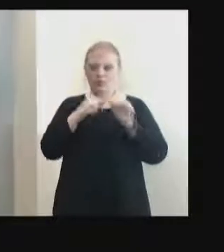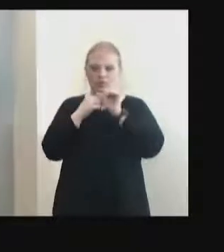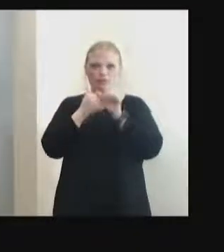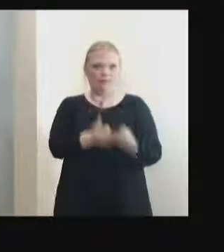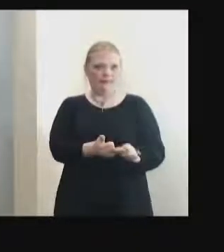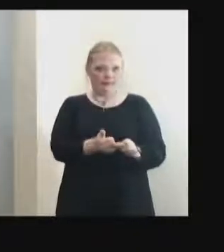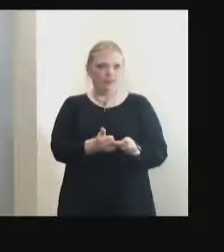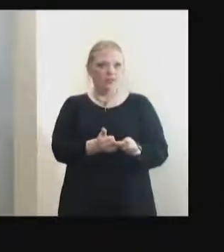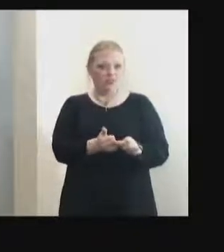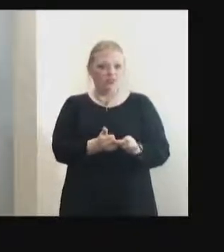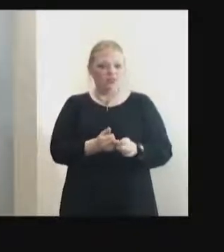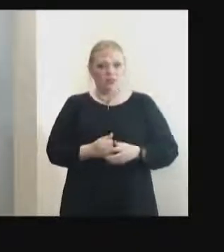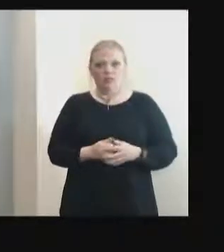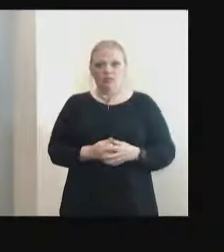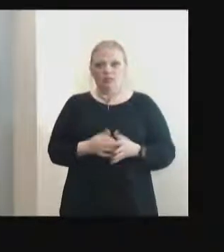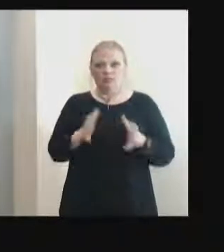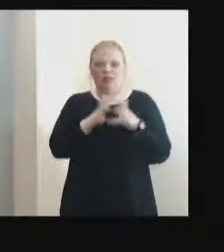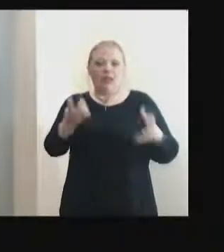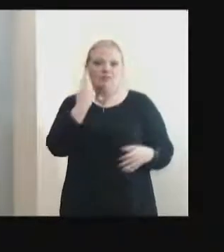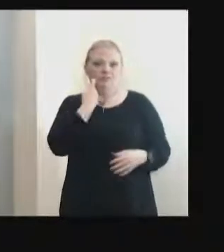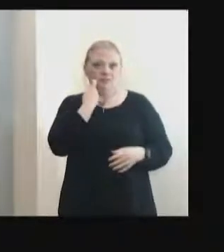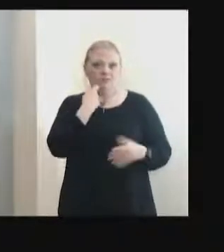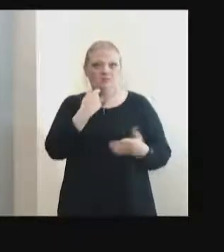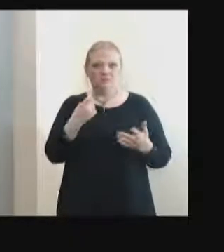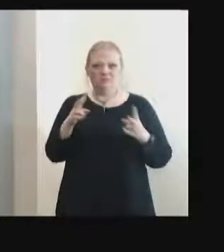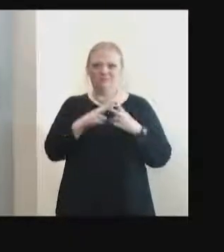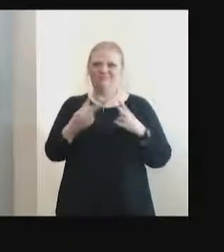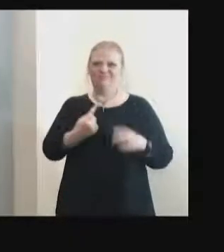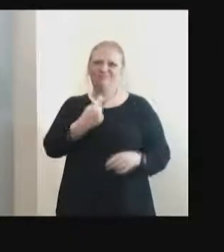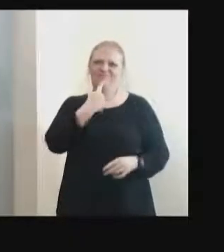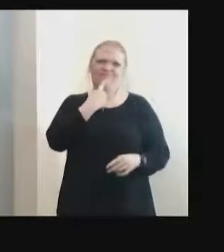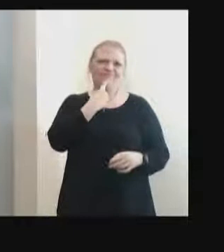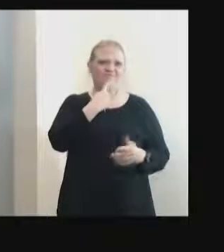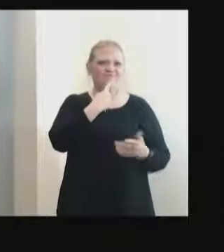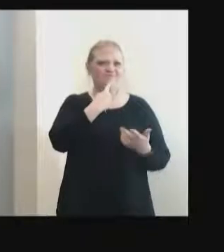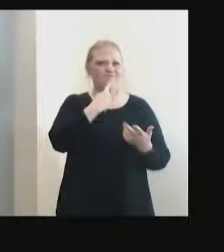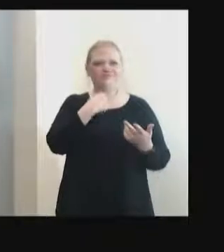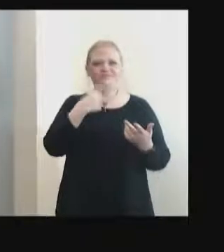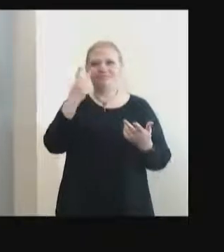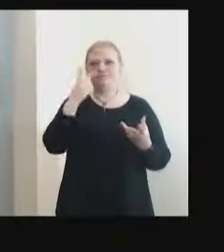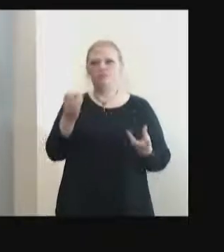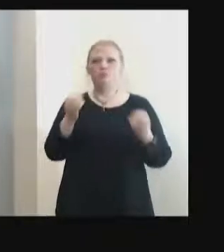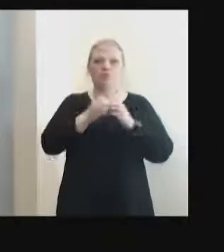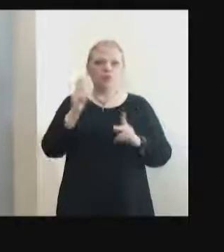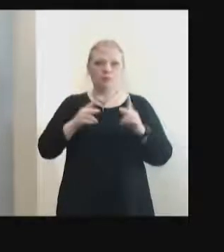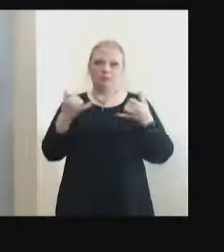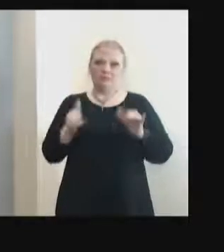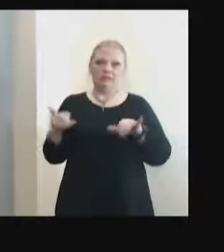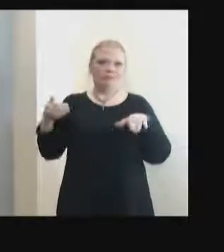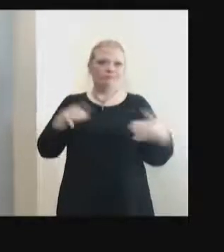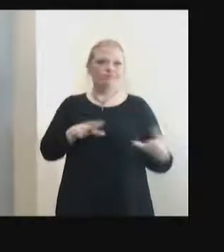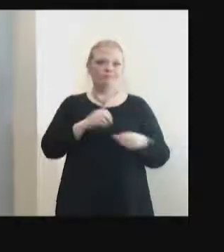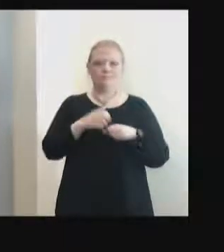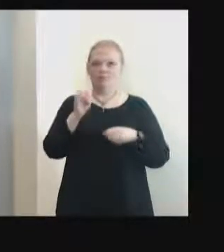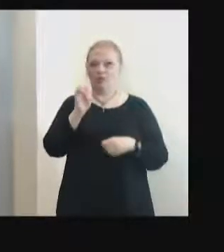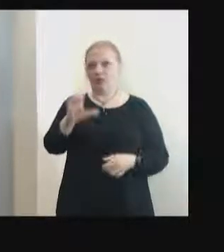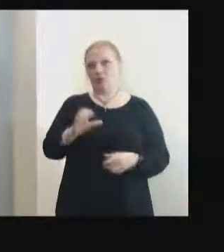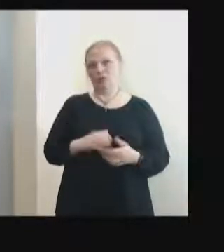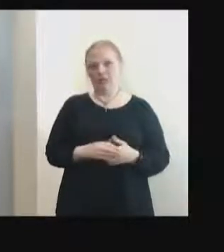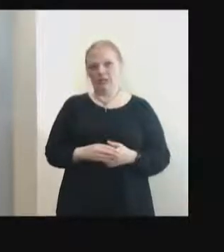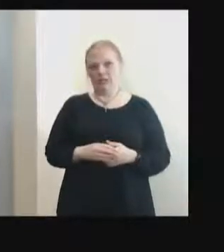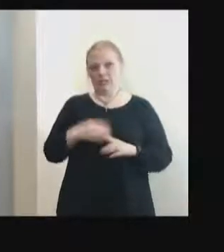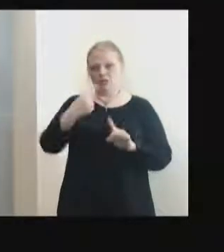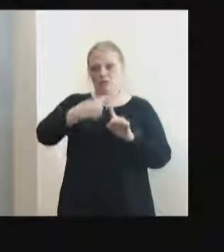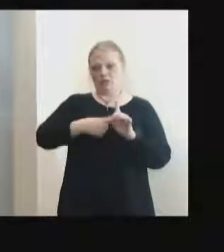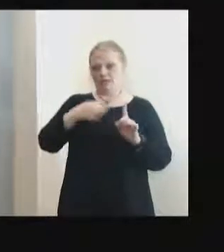of and is a lot lately, and it's very disappointing to see more people still dying in Erie County. In the